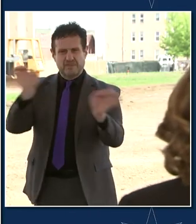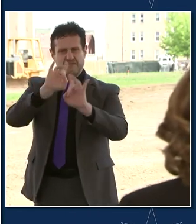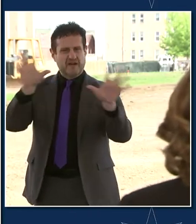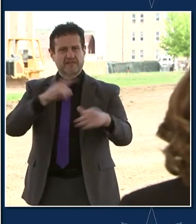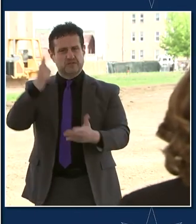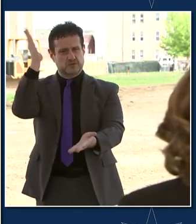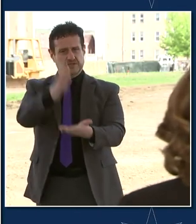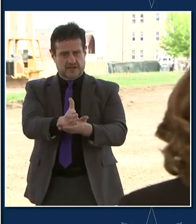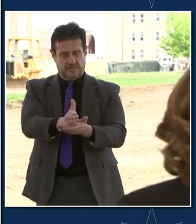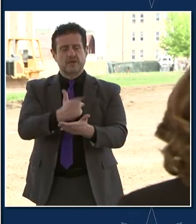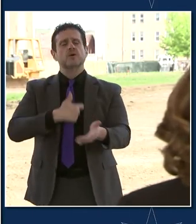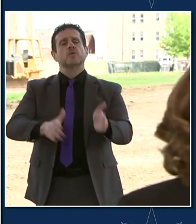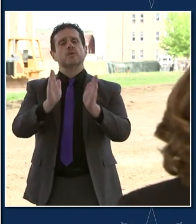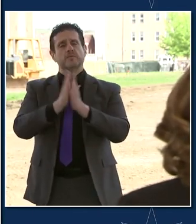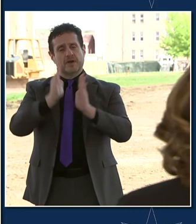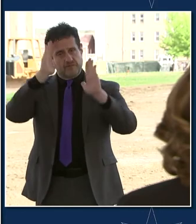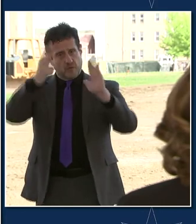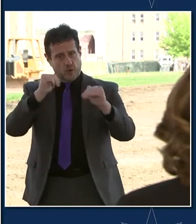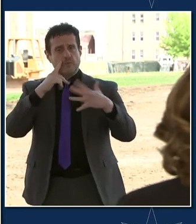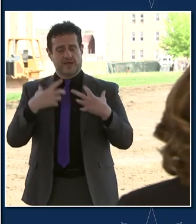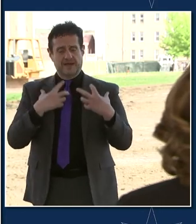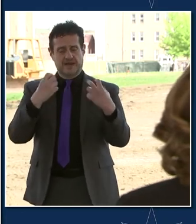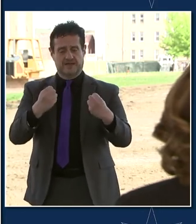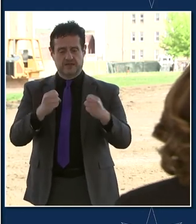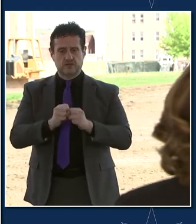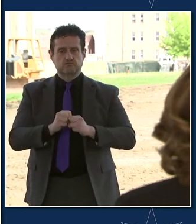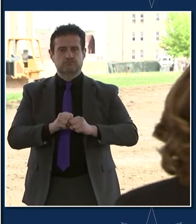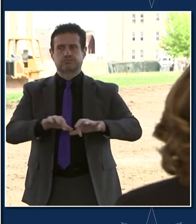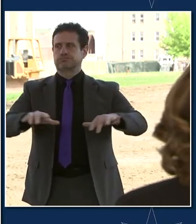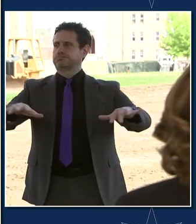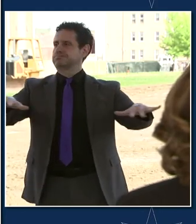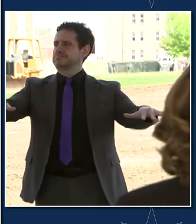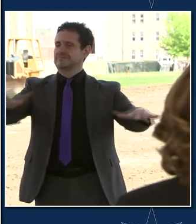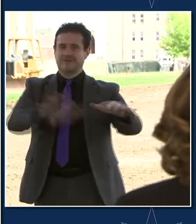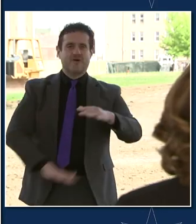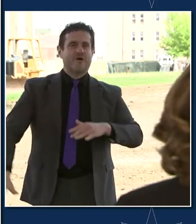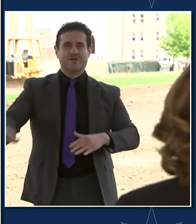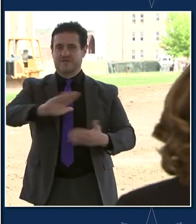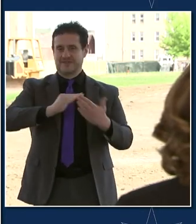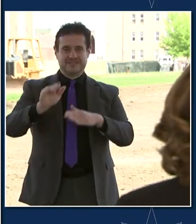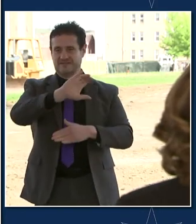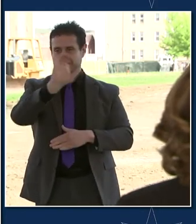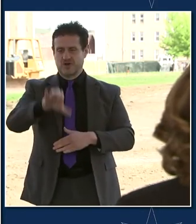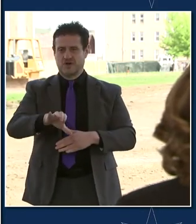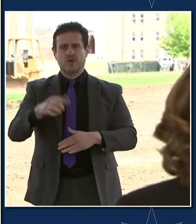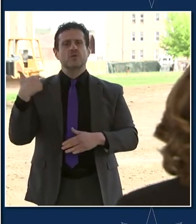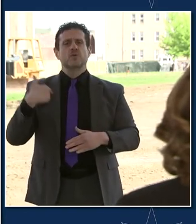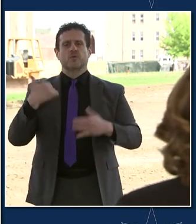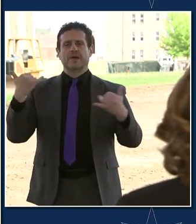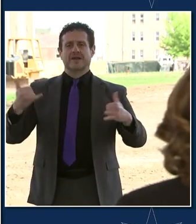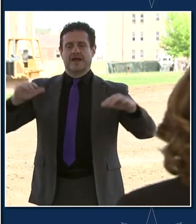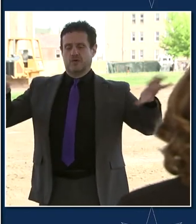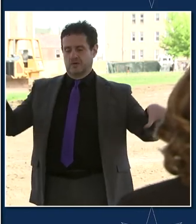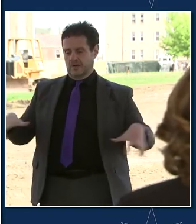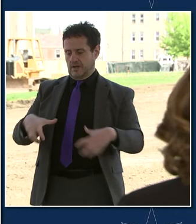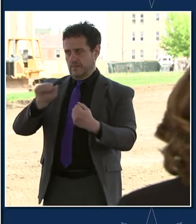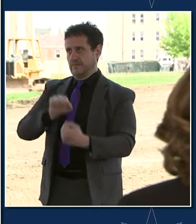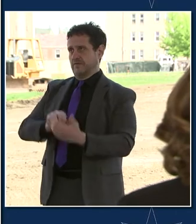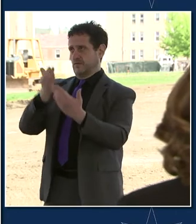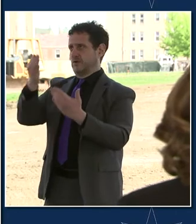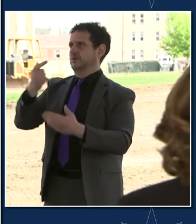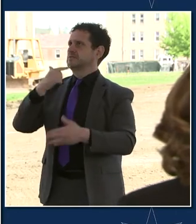We pray for hope and healing to blossom across our city. And we just want to come and say thank you. And